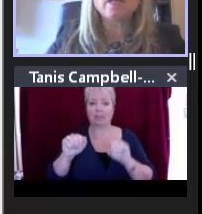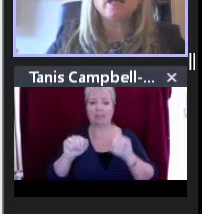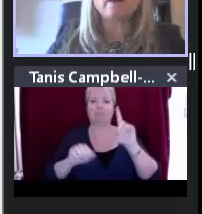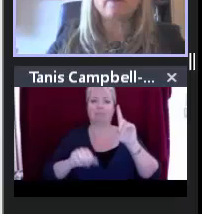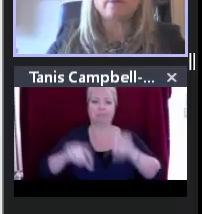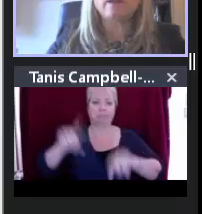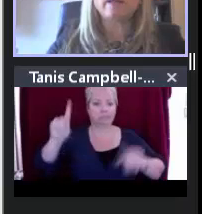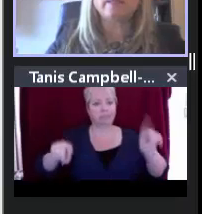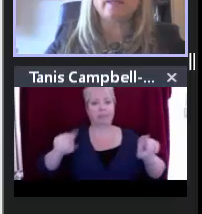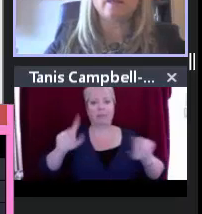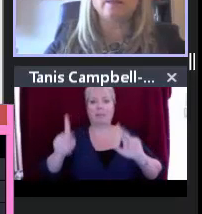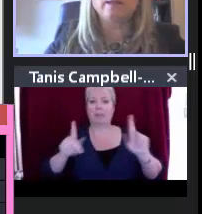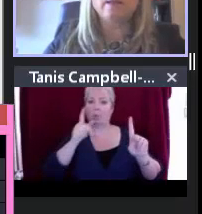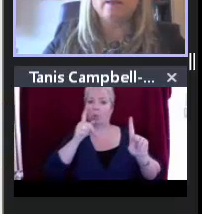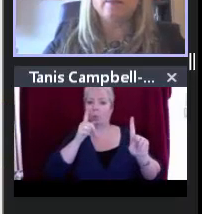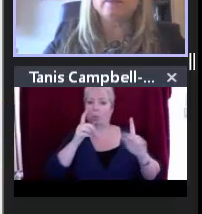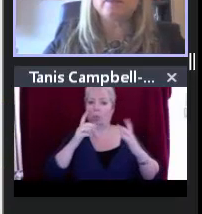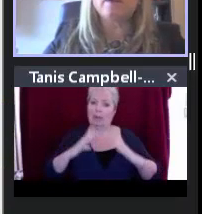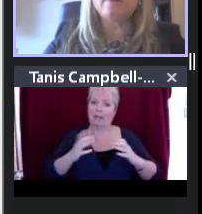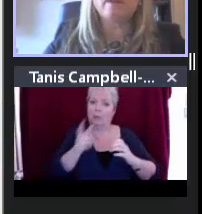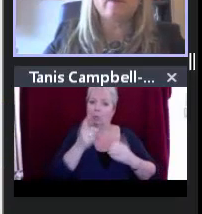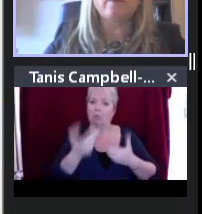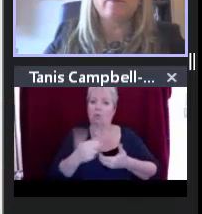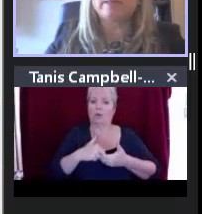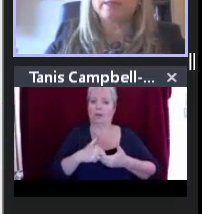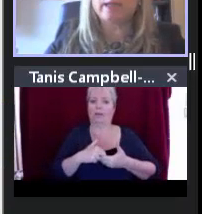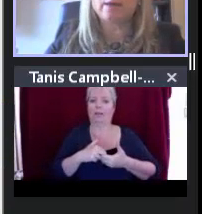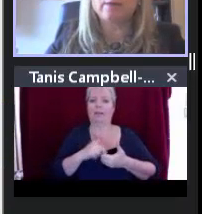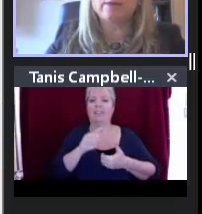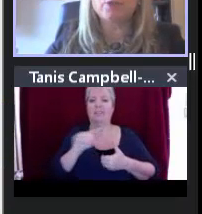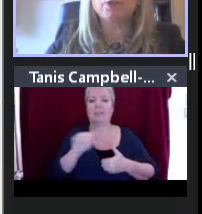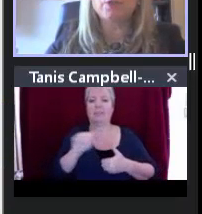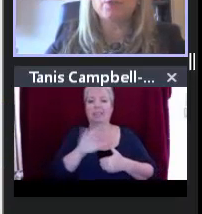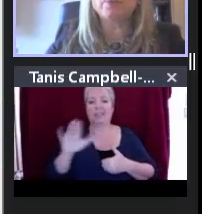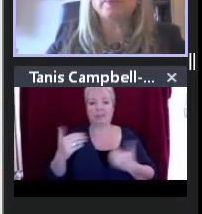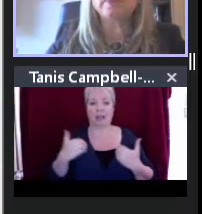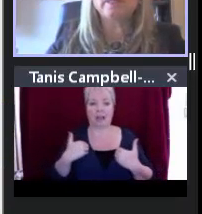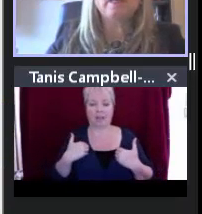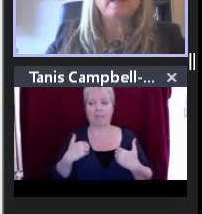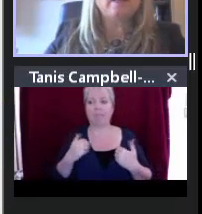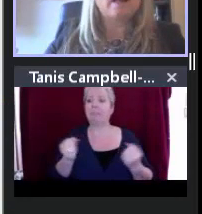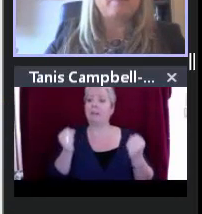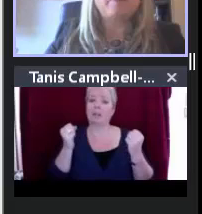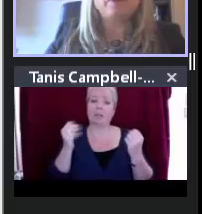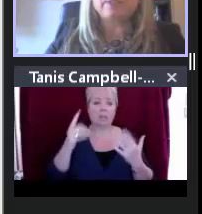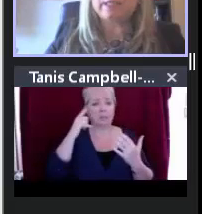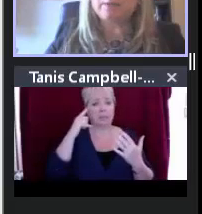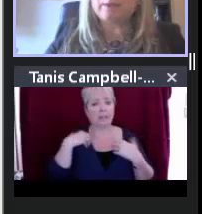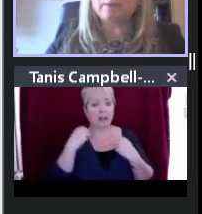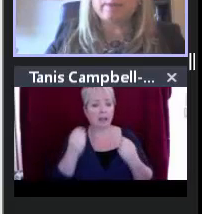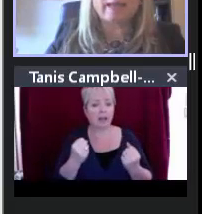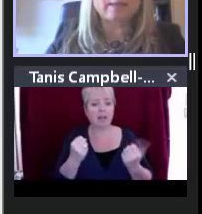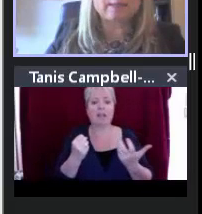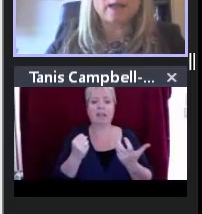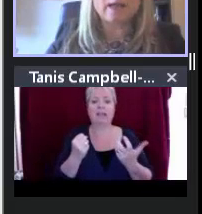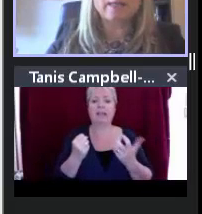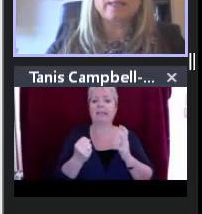population of clientele. There's an awful lot of mental health issues. People are dealing